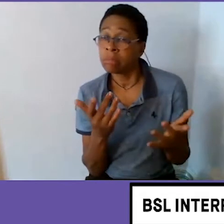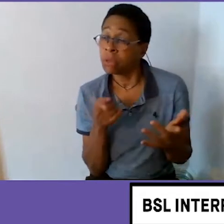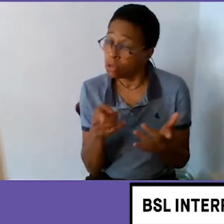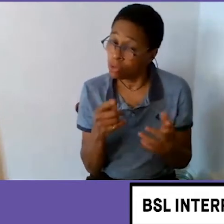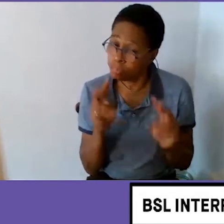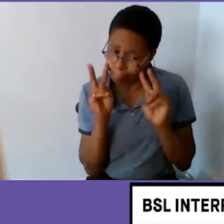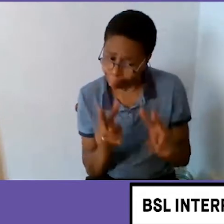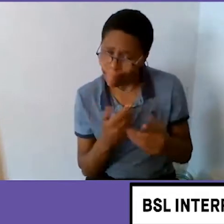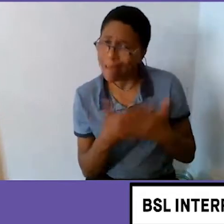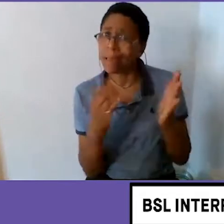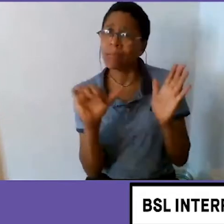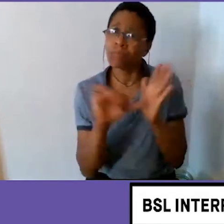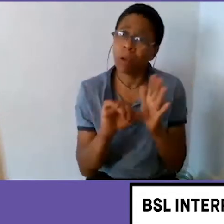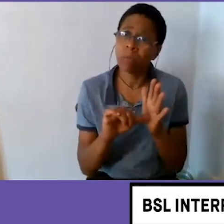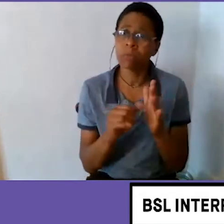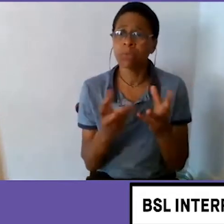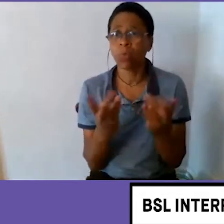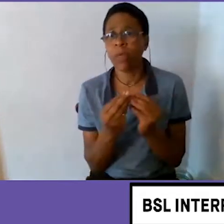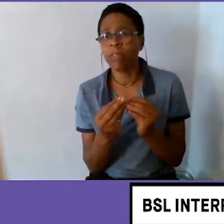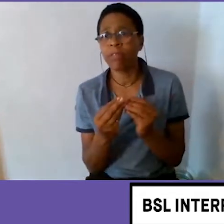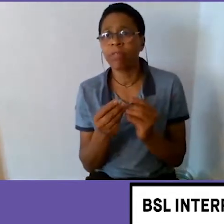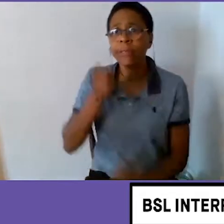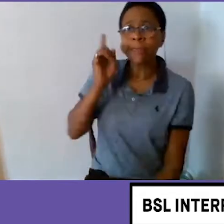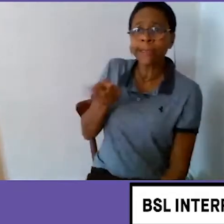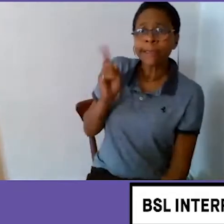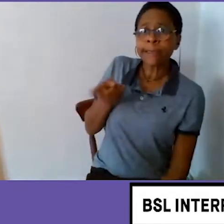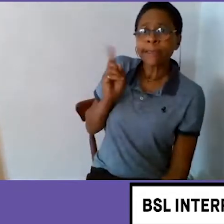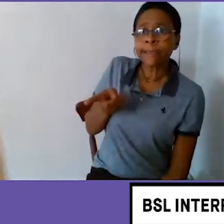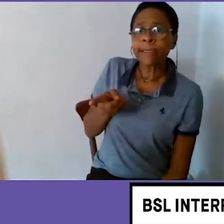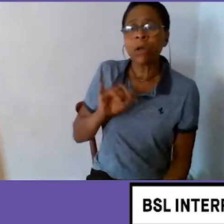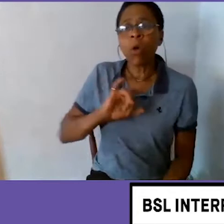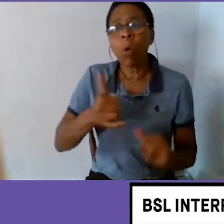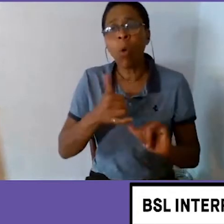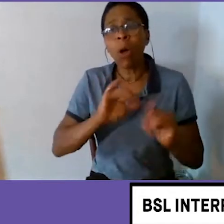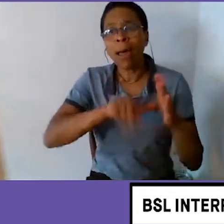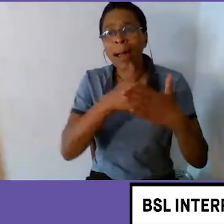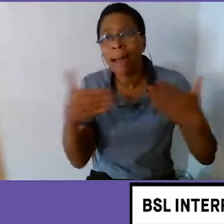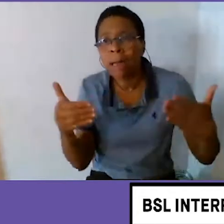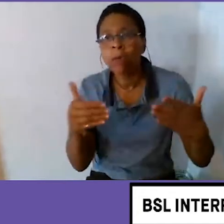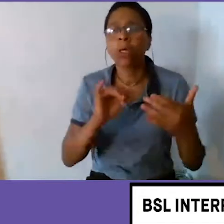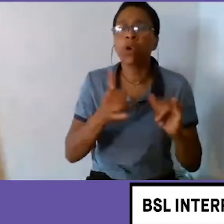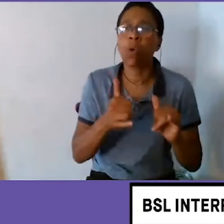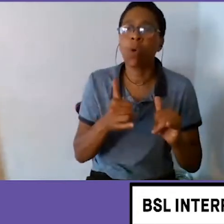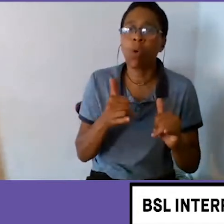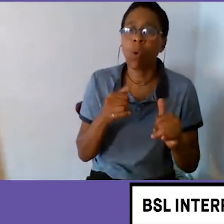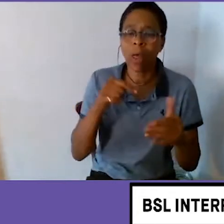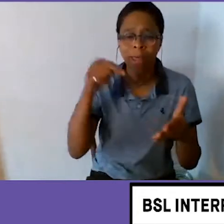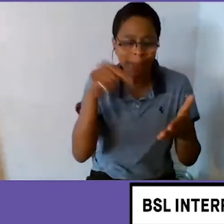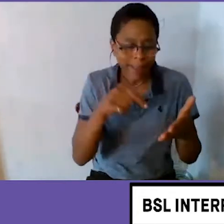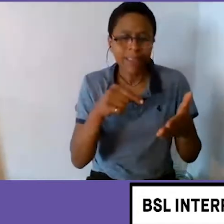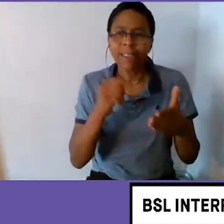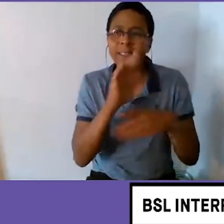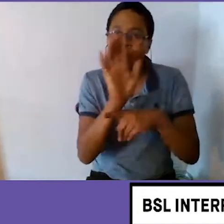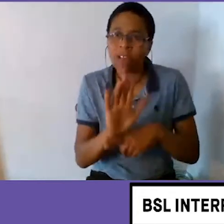with censorship or language, in terms of like none of these films are BBFC